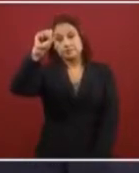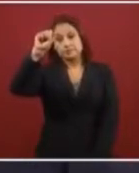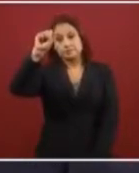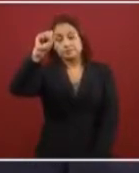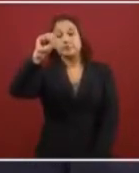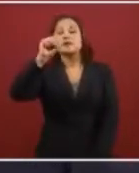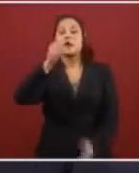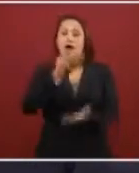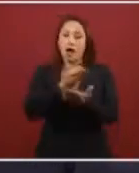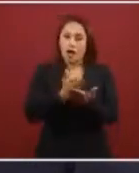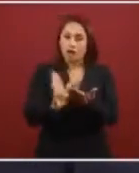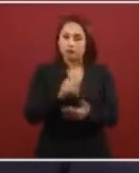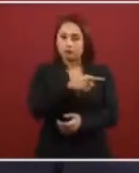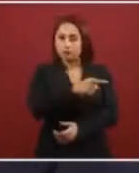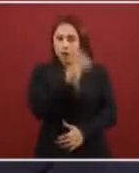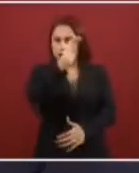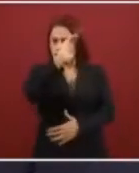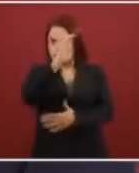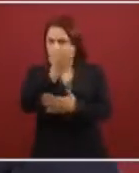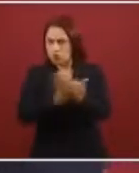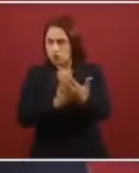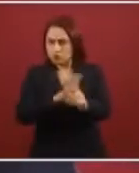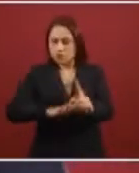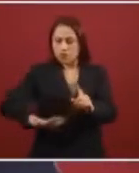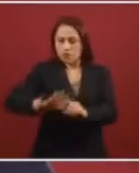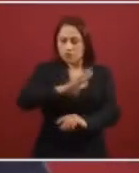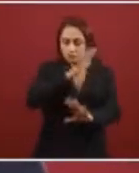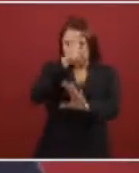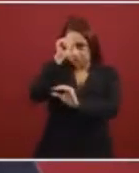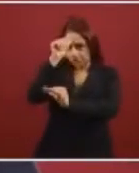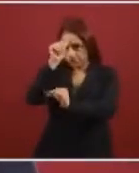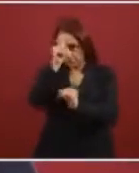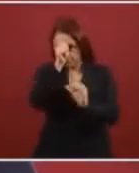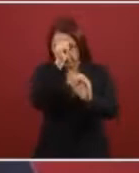what was established in the collective contract